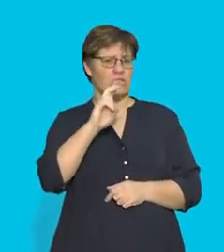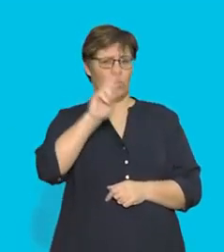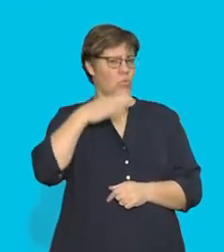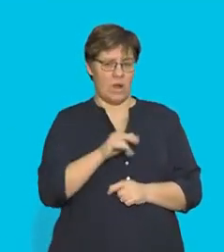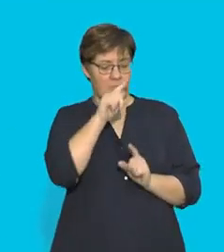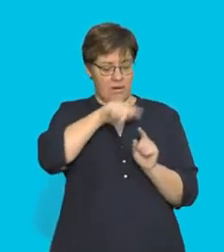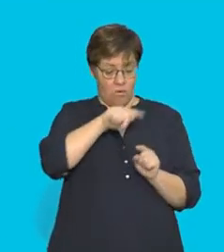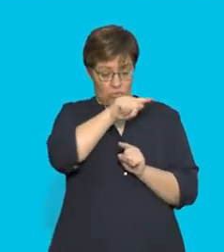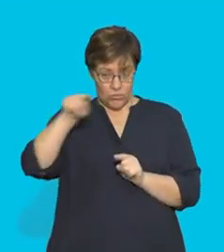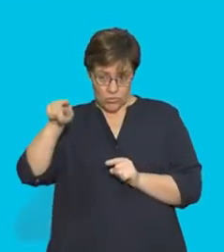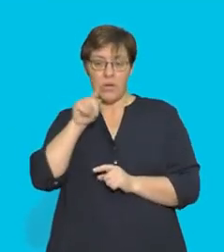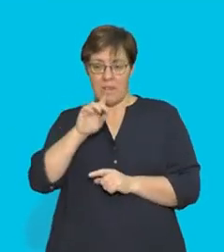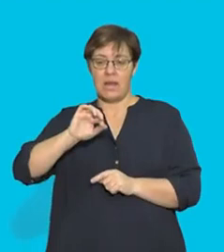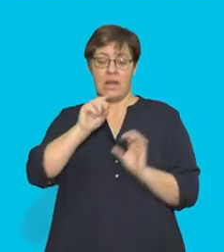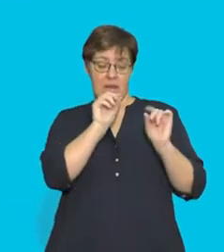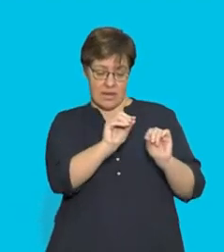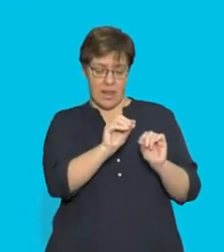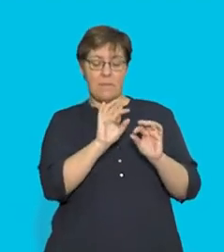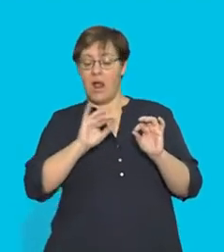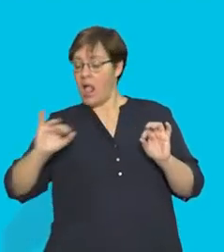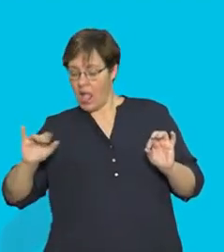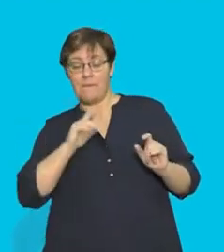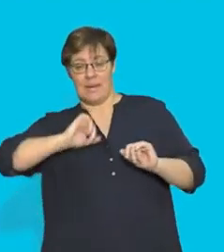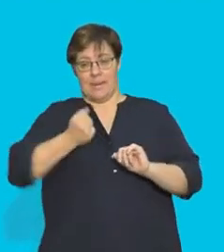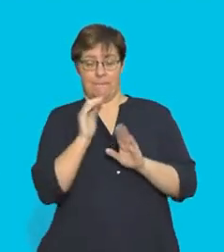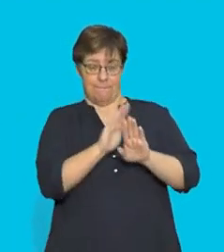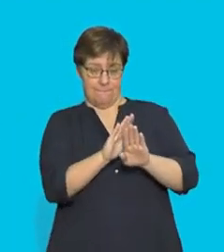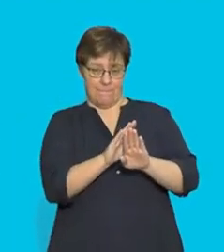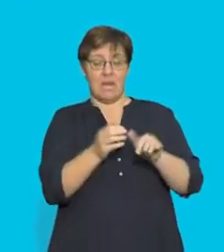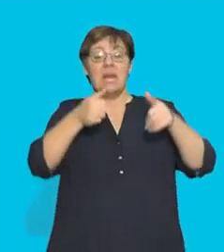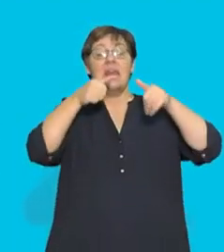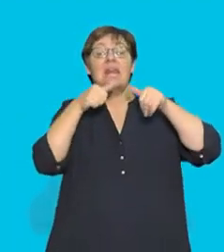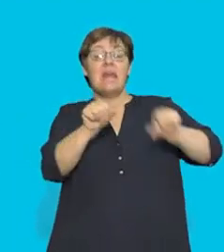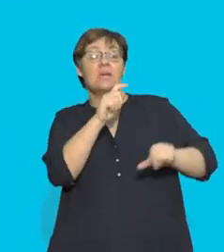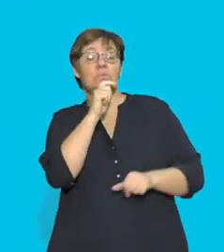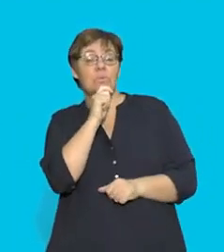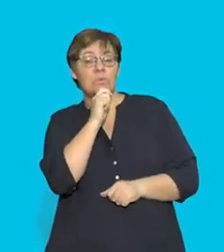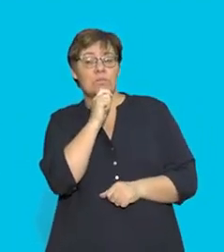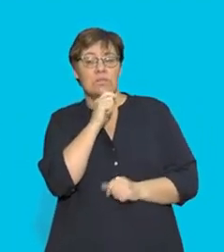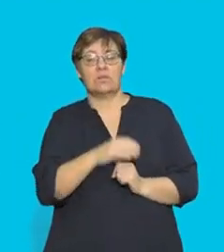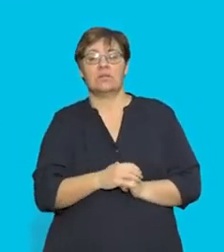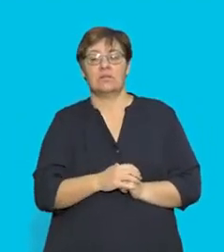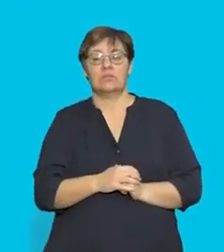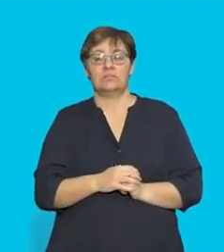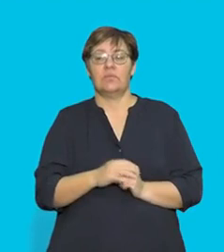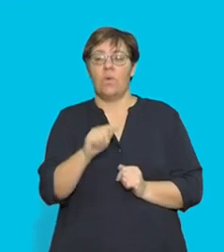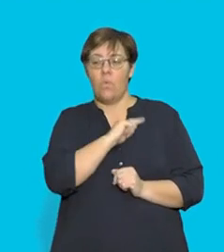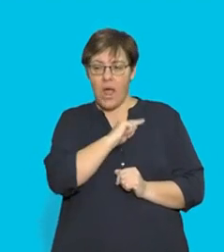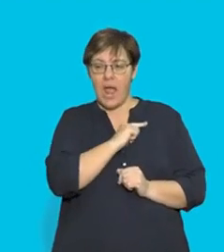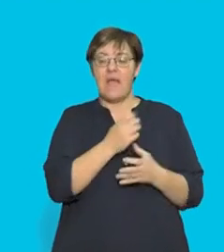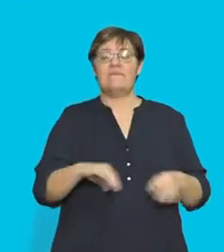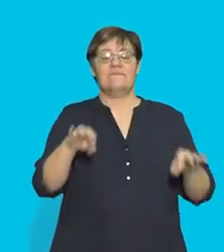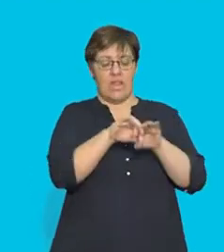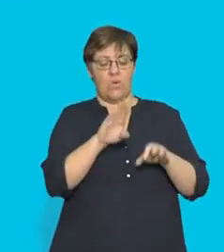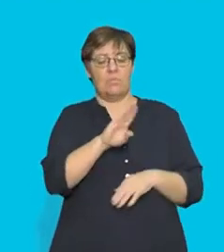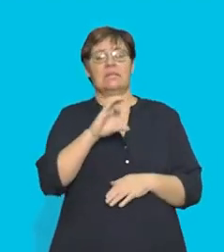calculator's memory, because we're going to use that in the next step. And remember, the next step we said we're going to use this triangle to solve it, because now we have a value